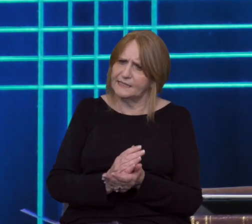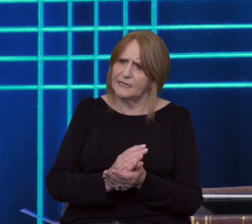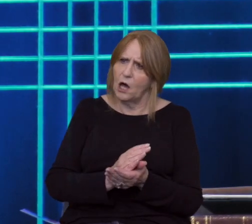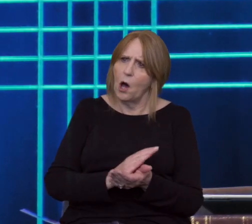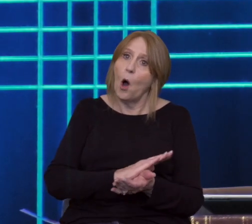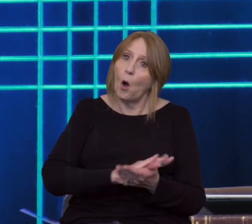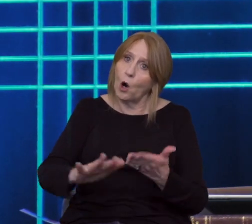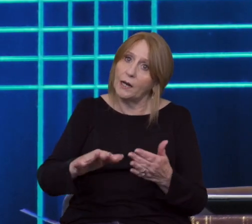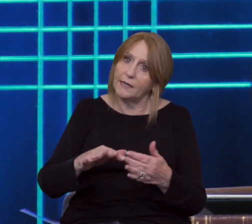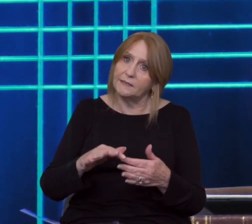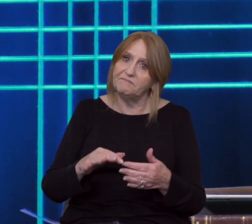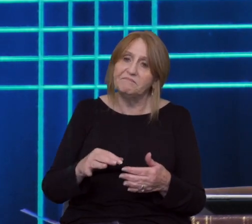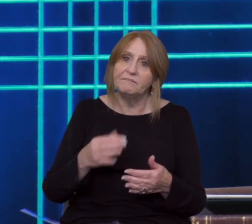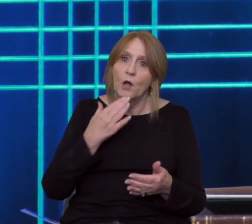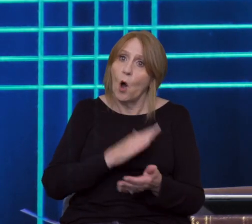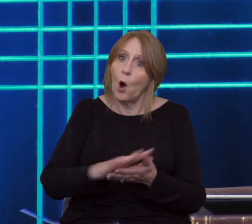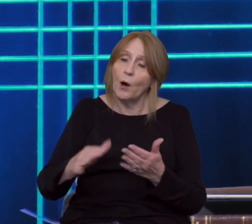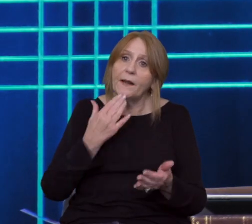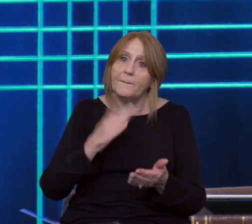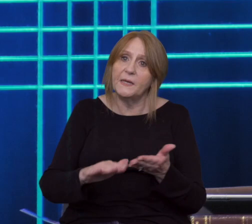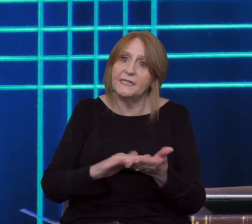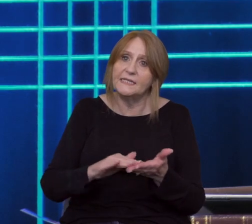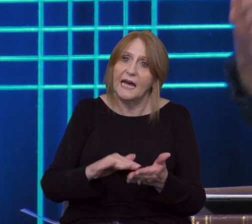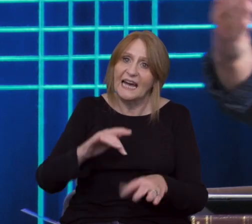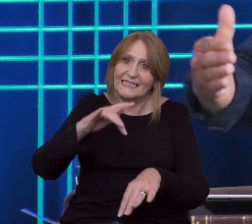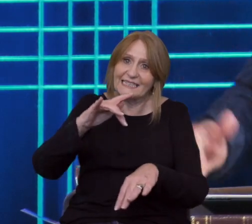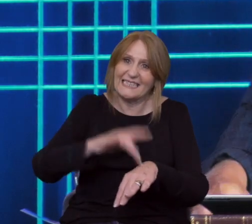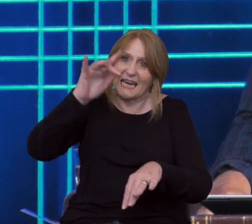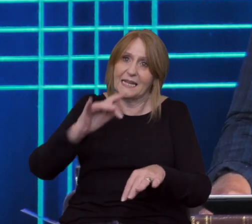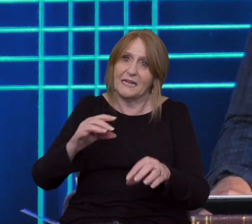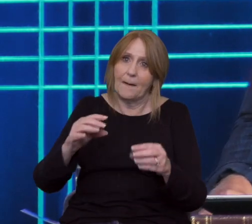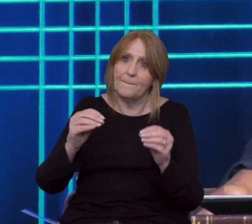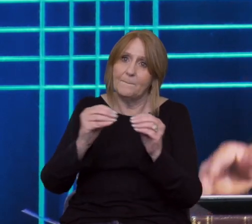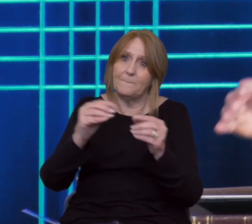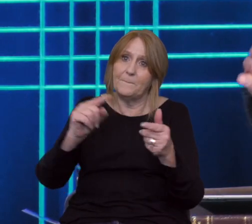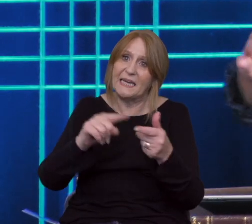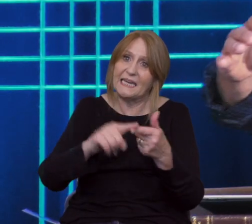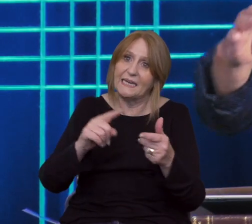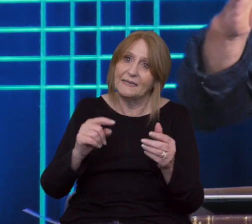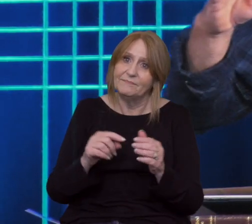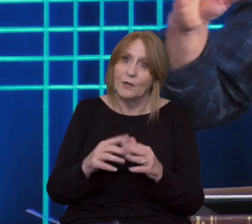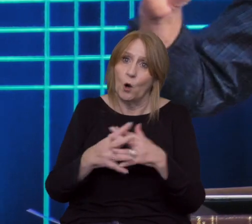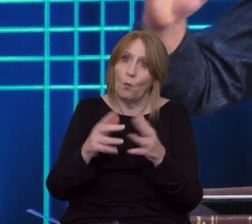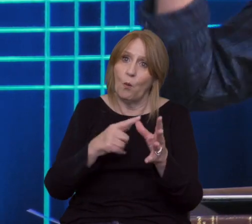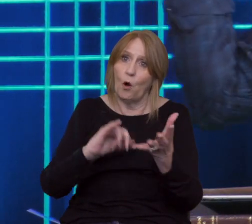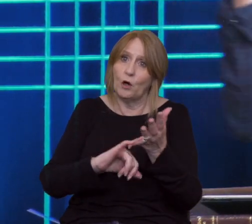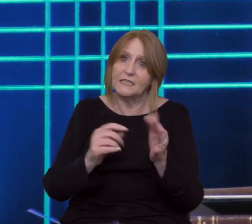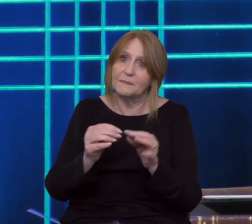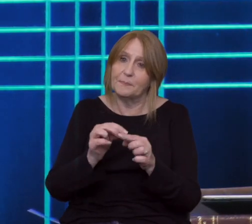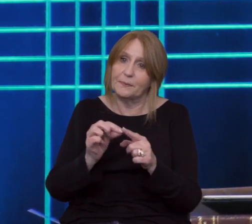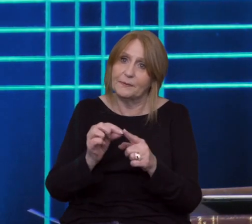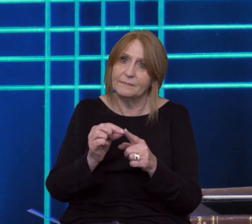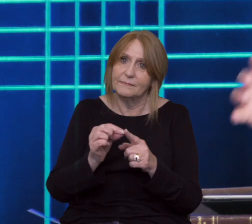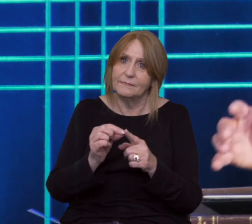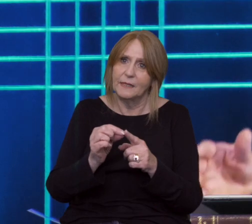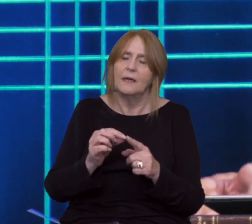literally means a stinging wasp or a stinging bee. And some people think, you know, did God send a huge